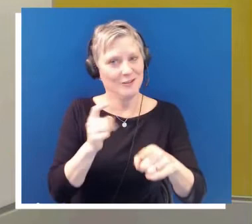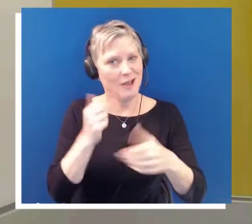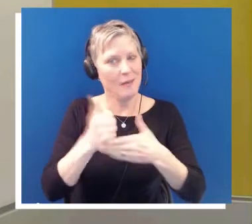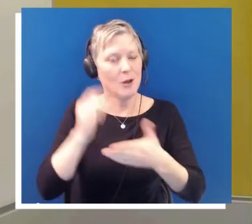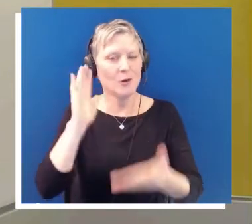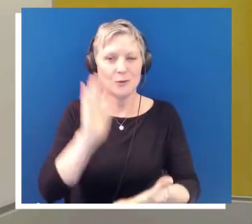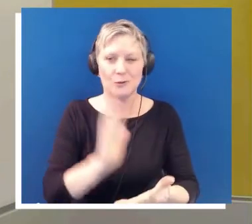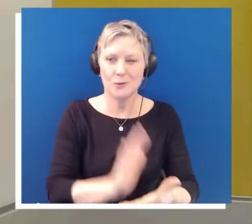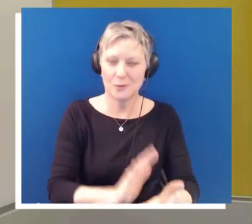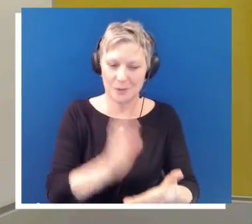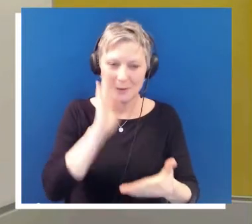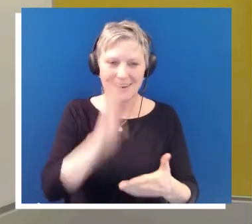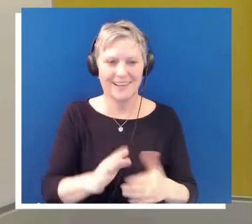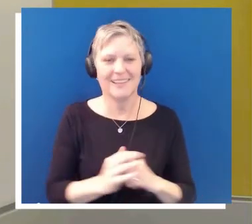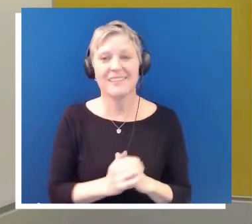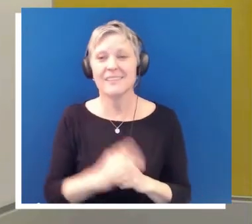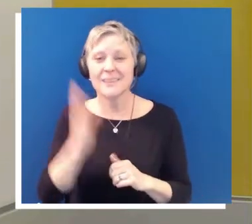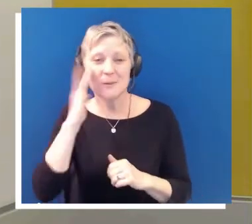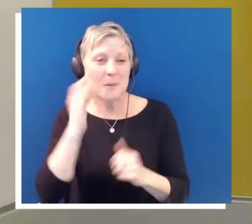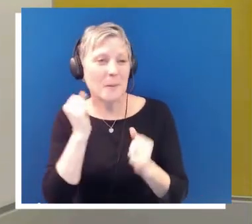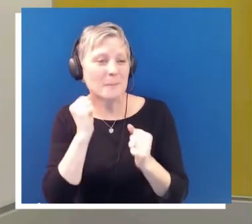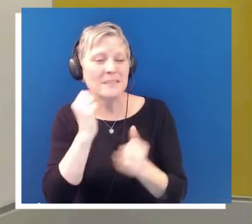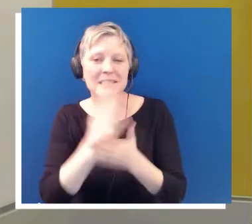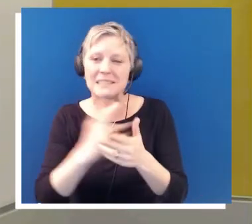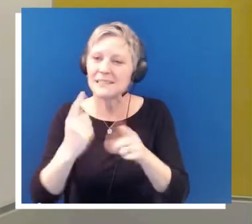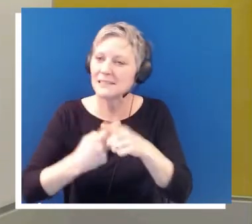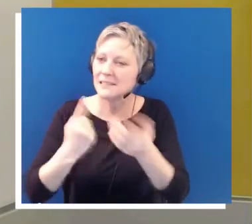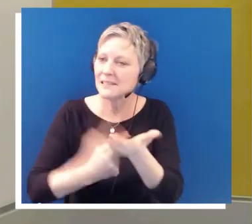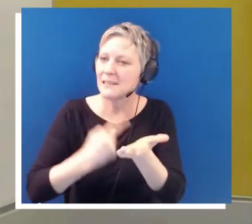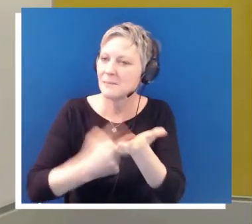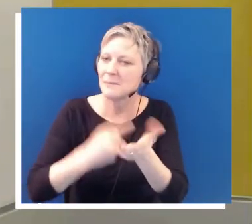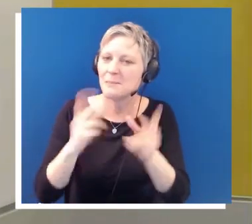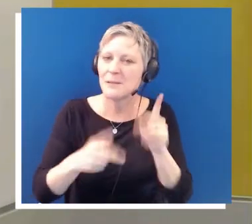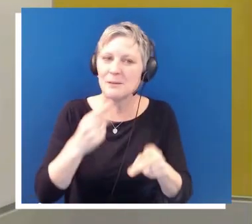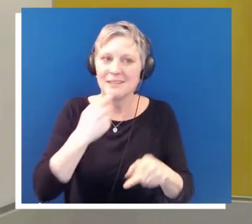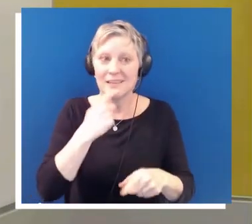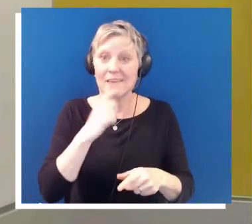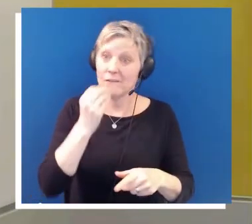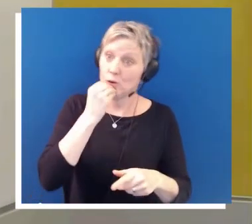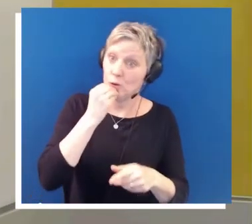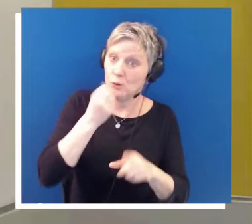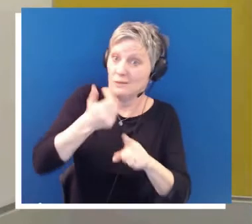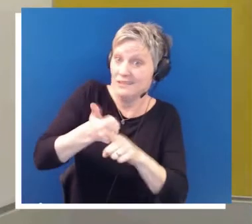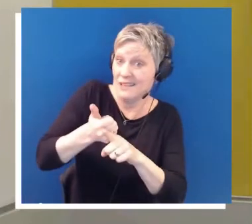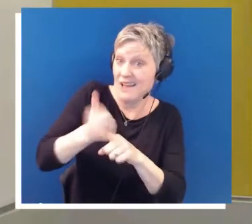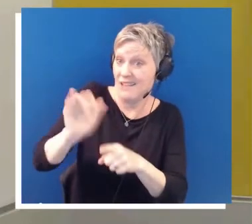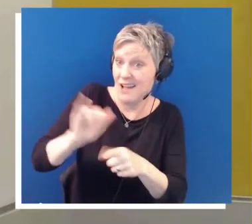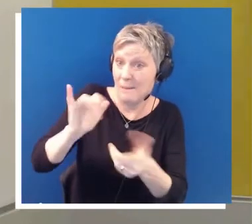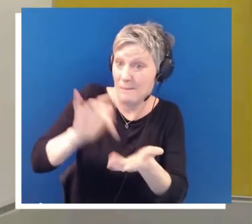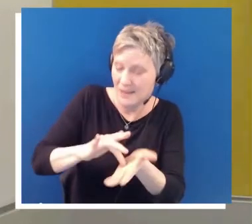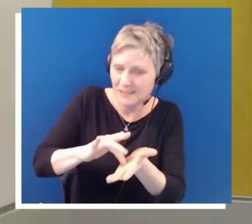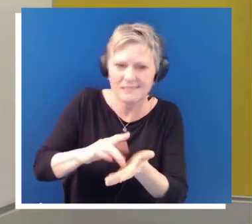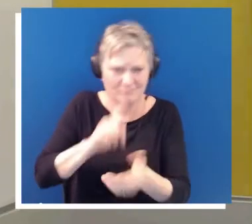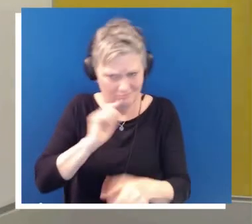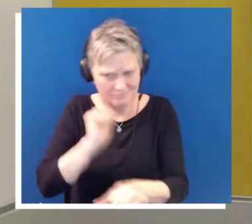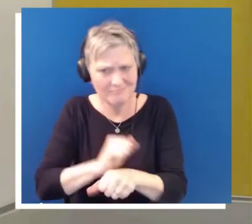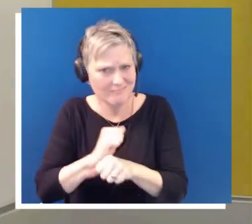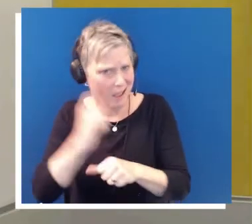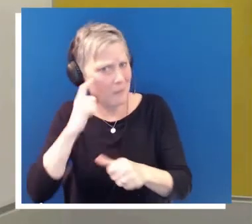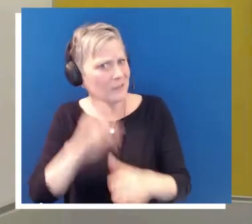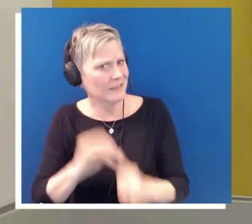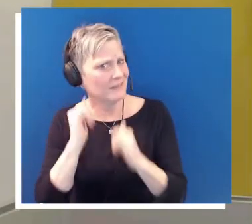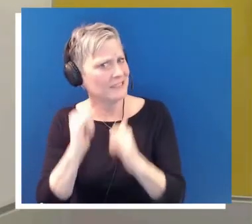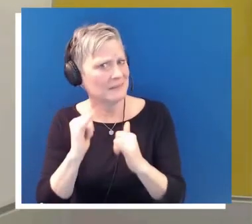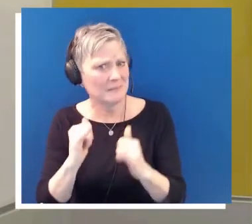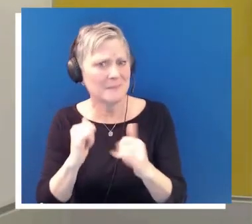firmly believe that. It's actually an antioxidant as well. You can just take your peeler like this, and you just want to peel just like